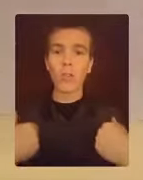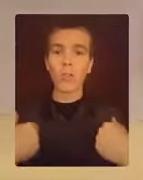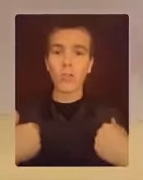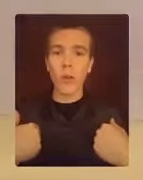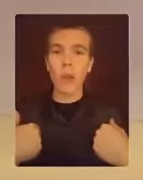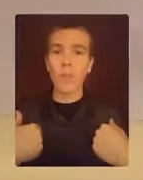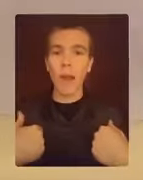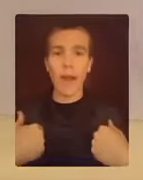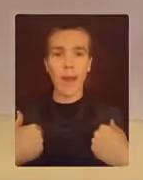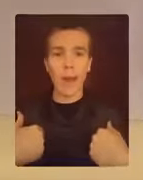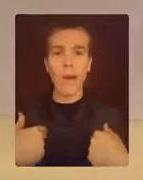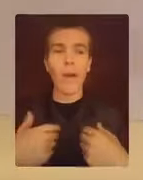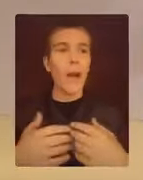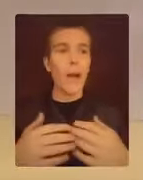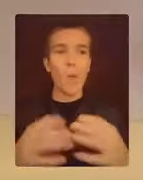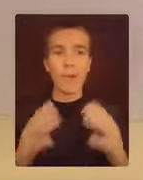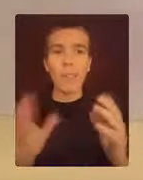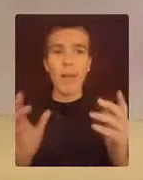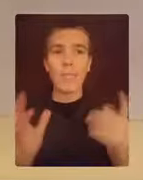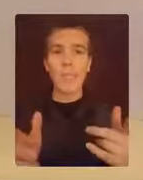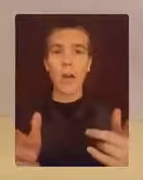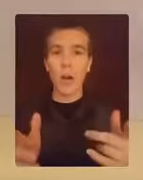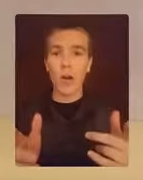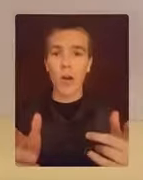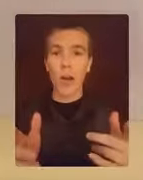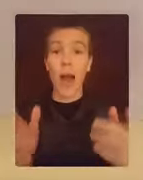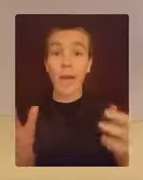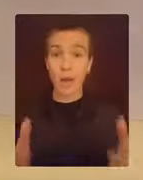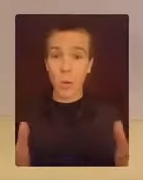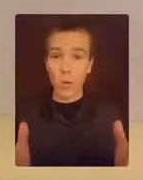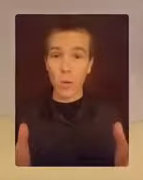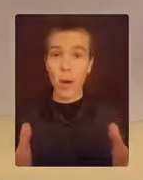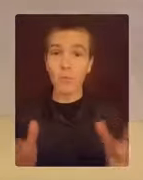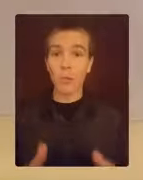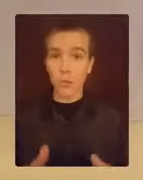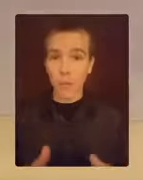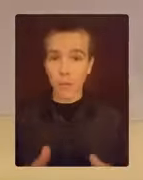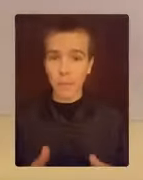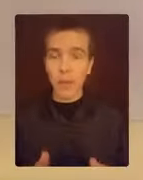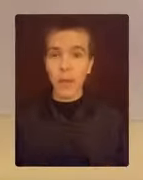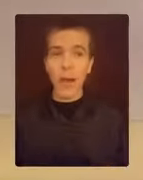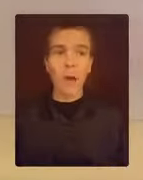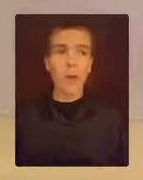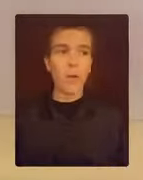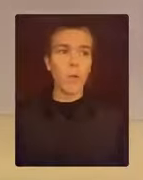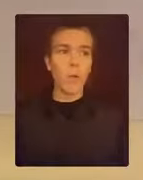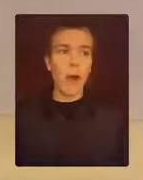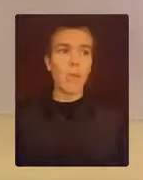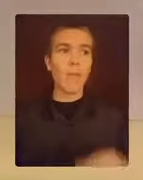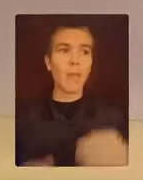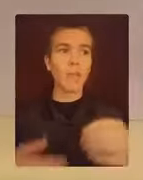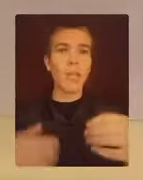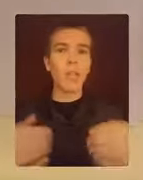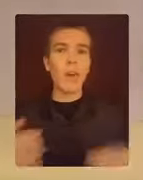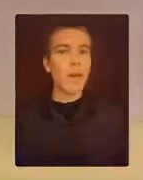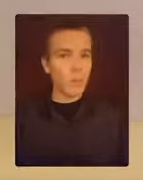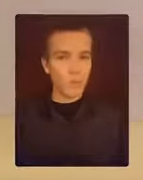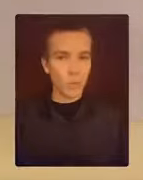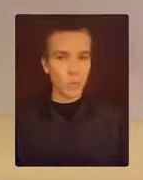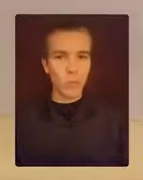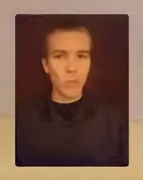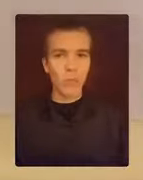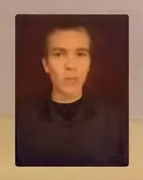long, straight, black hair. And once I see her, I know I'm dreaming. Now, I've never actually